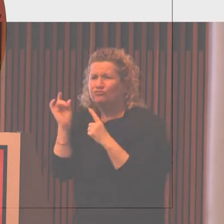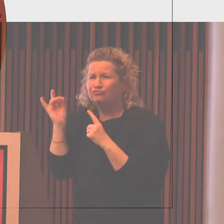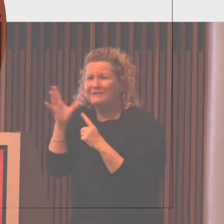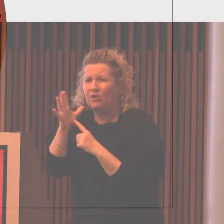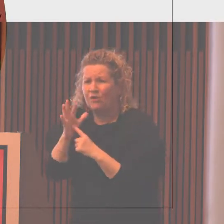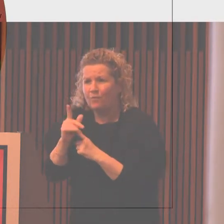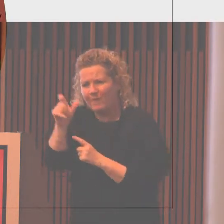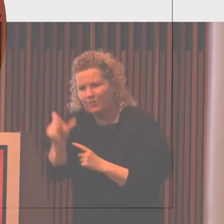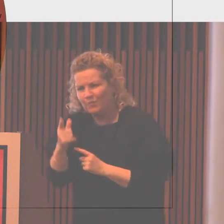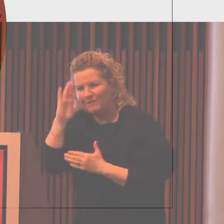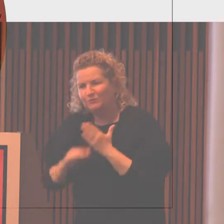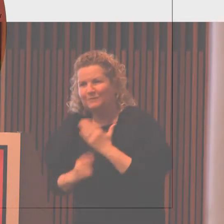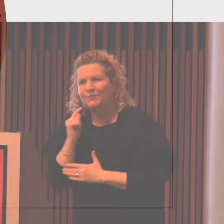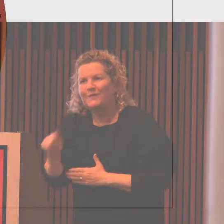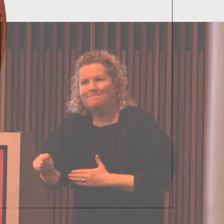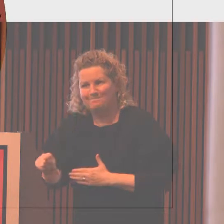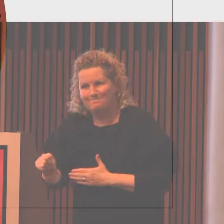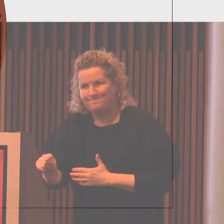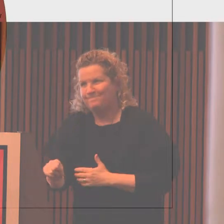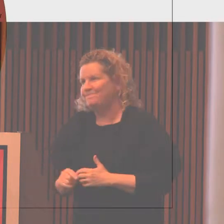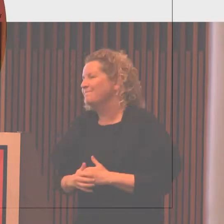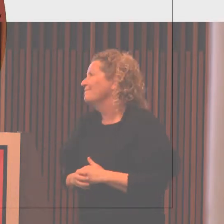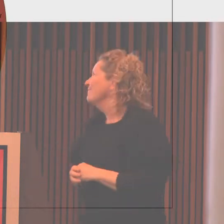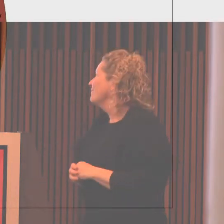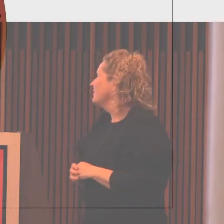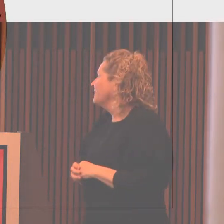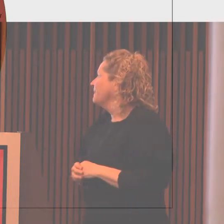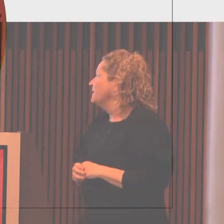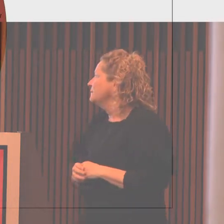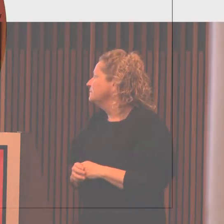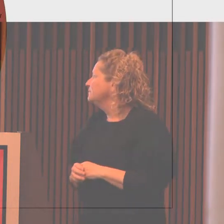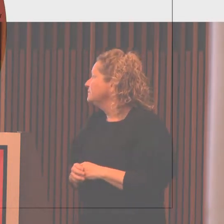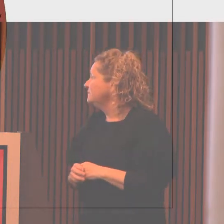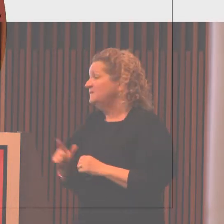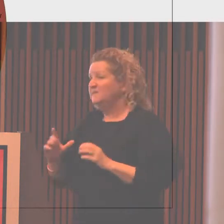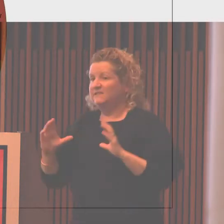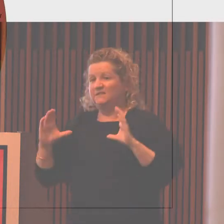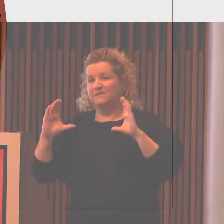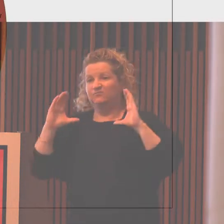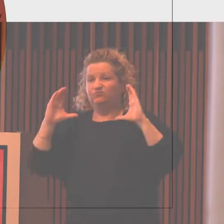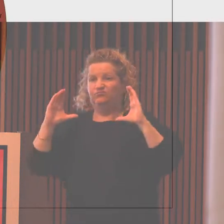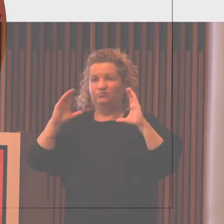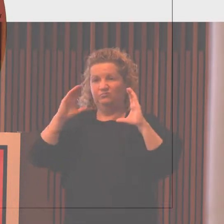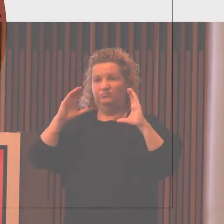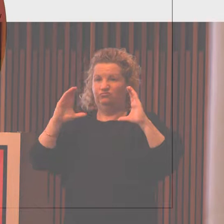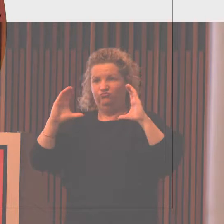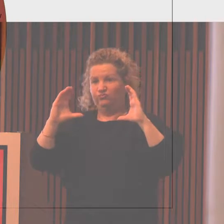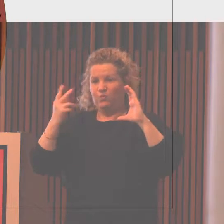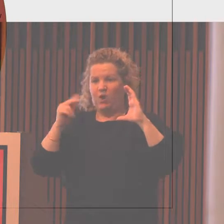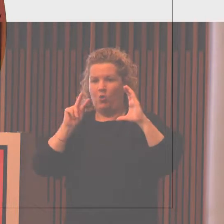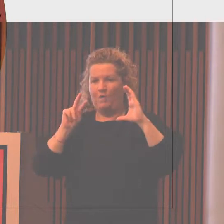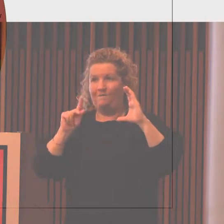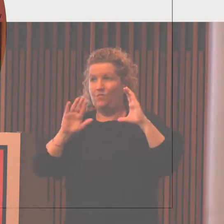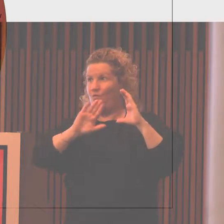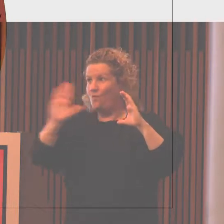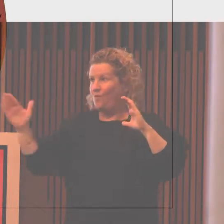person who's experiencing it. So this is, what a graph looks like, a chart of the work that